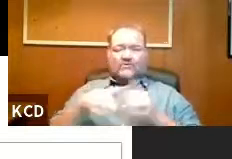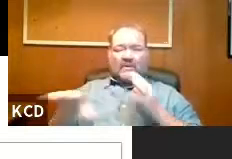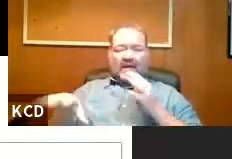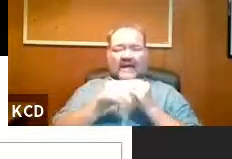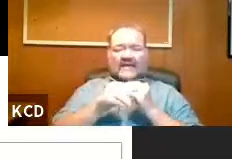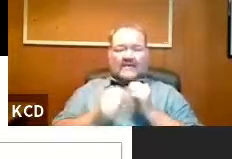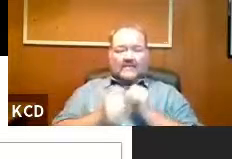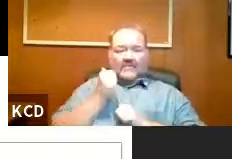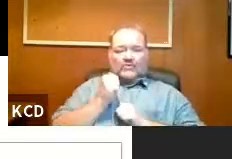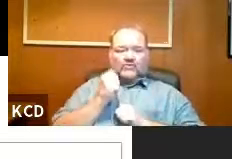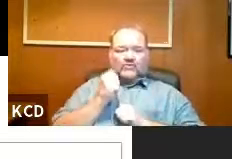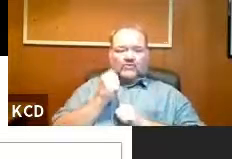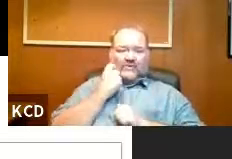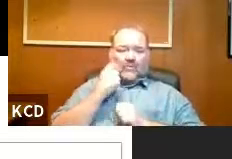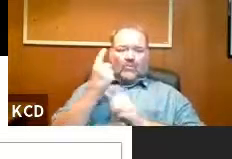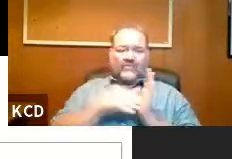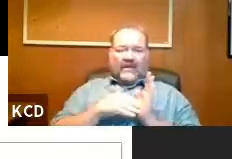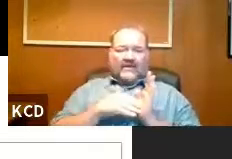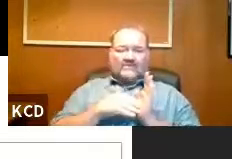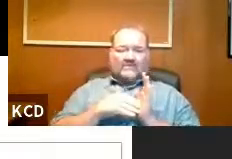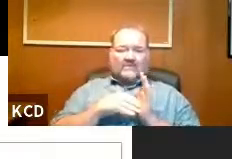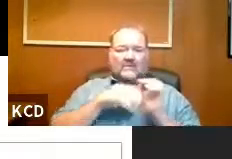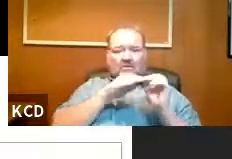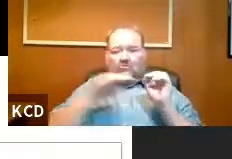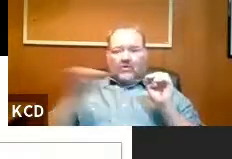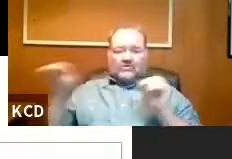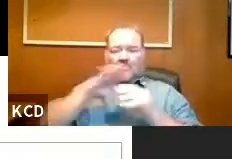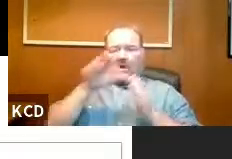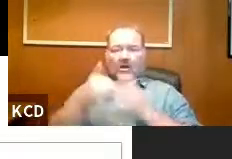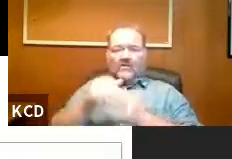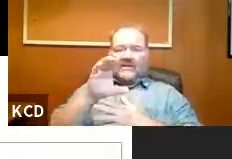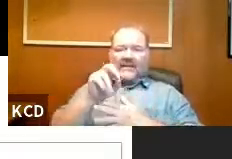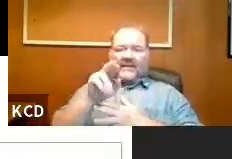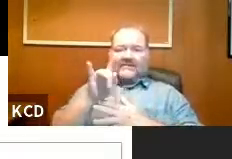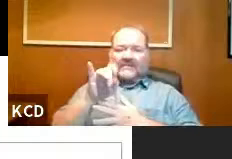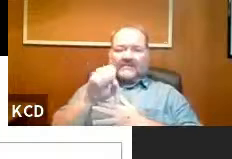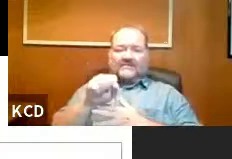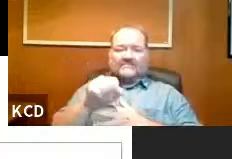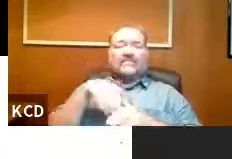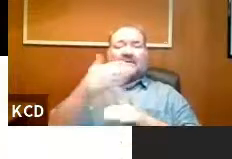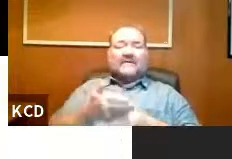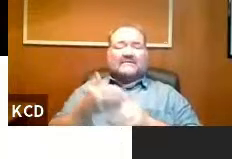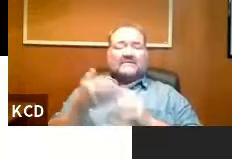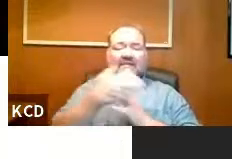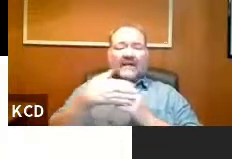the most recent 1,000 across all those counties. Next slide, please.